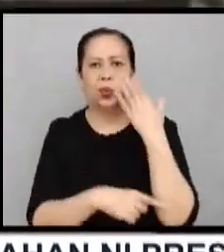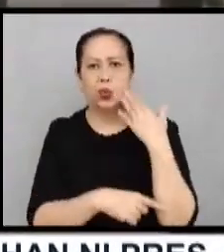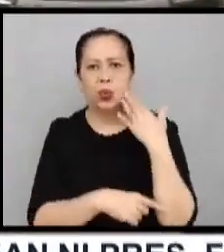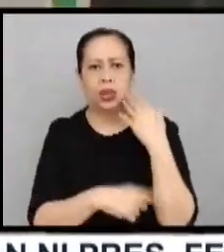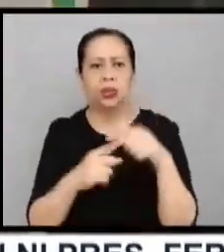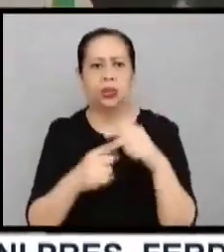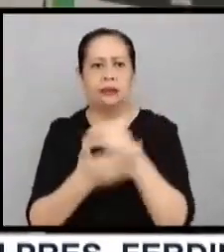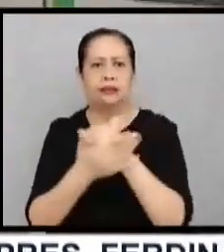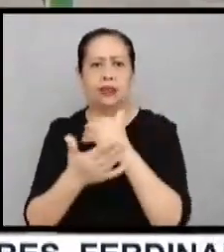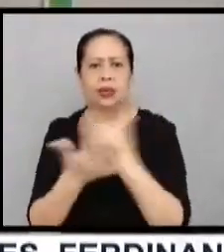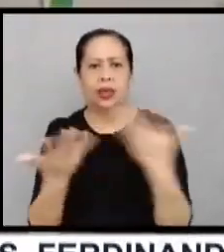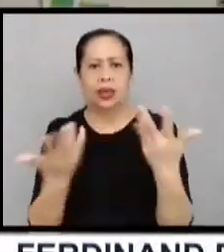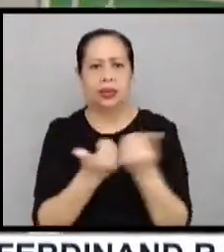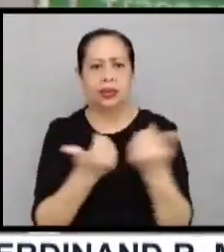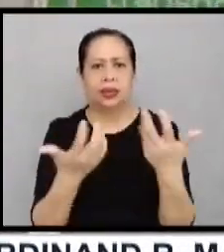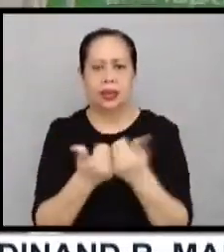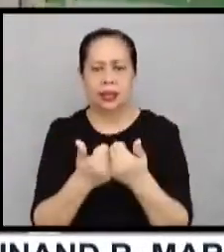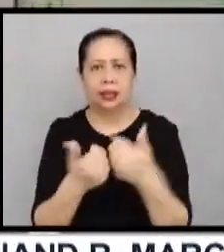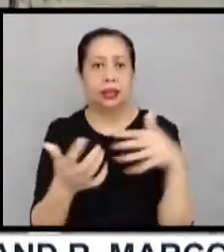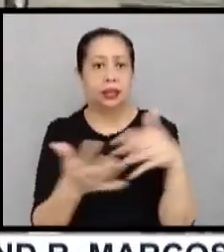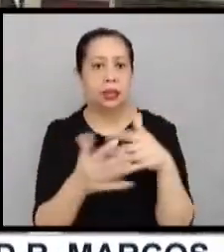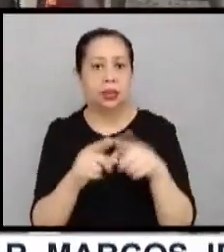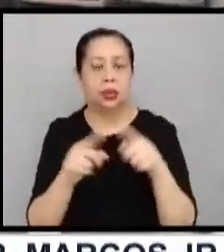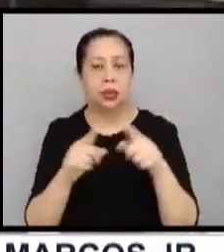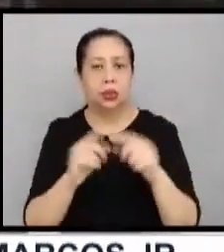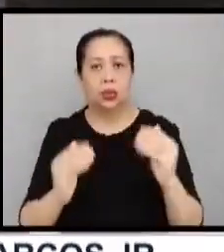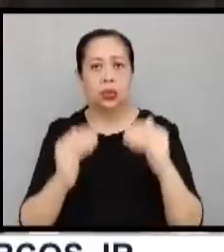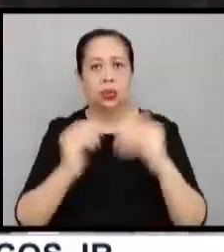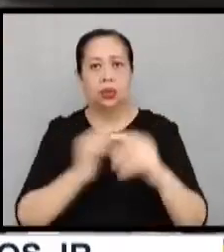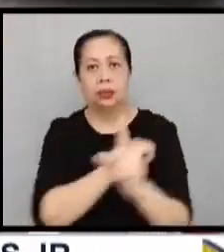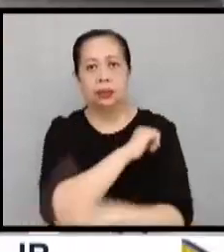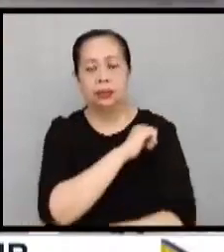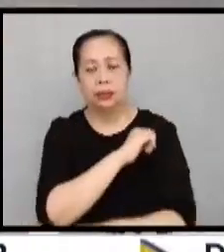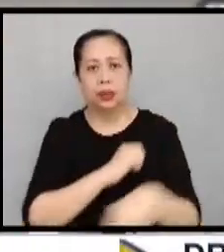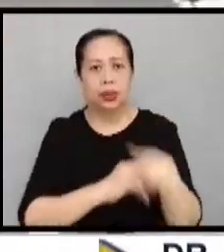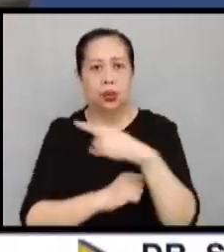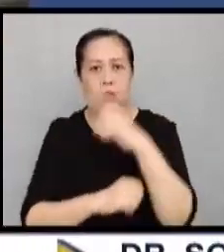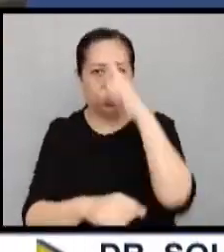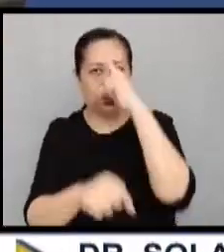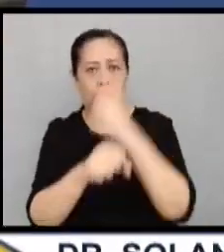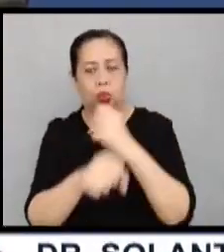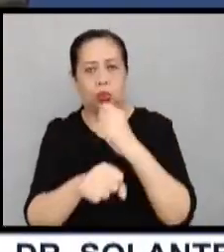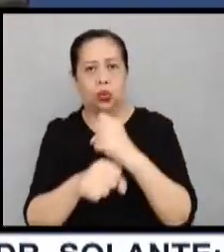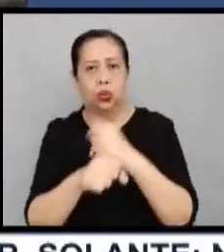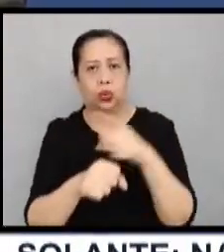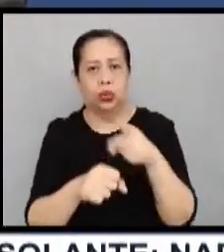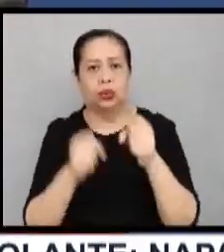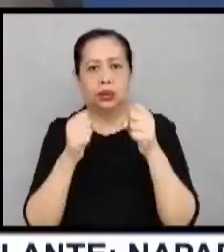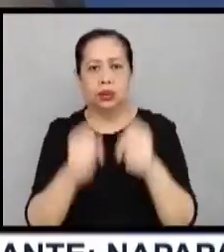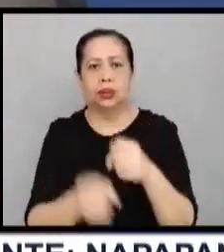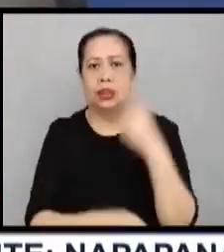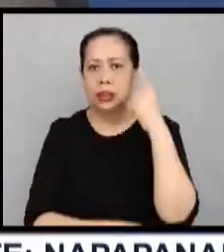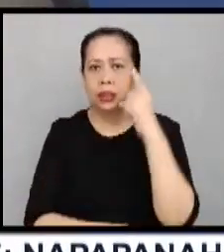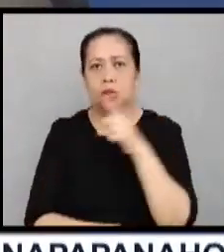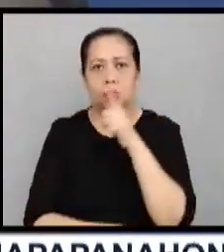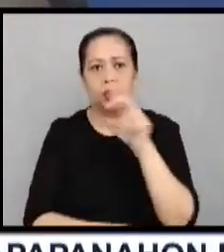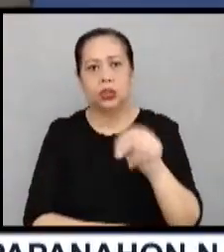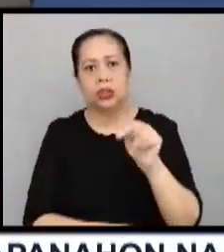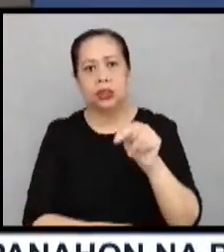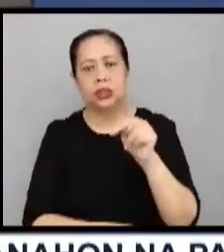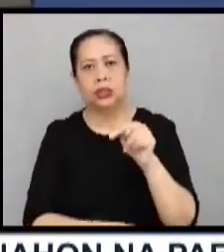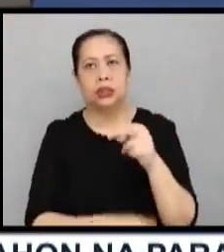mga aksidente. Pag-aaralan ding itaas ang multa sa mga motoristang pasaway sa kalsada. I think we really need to